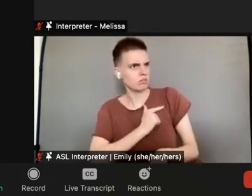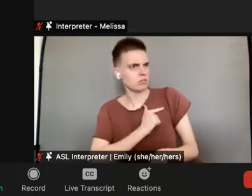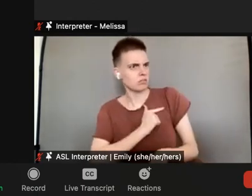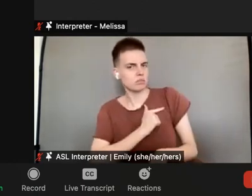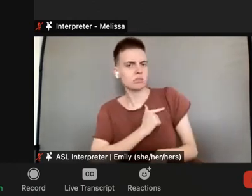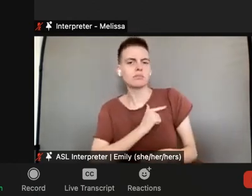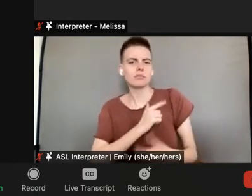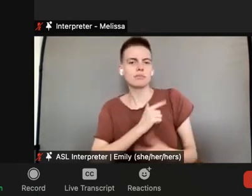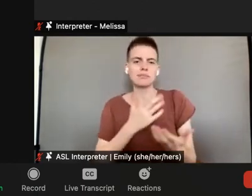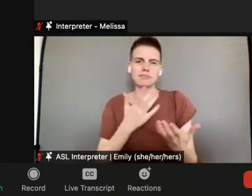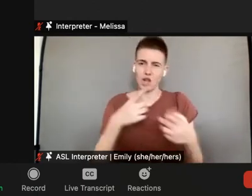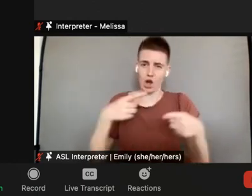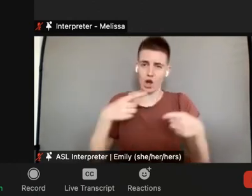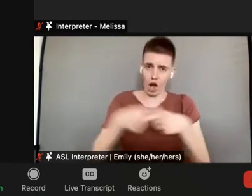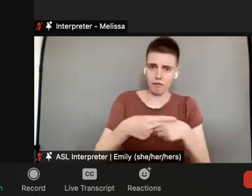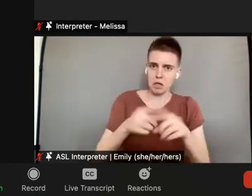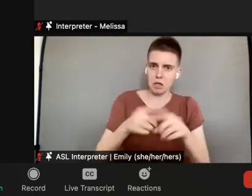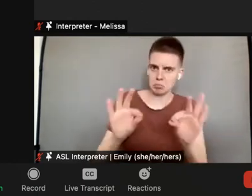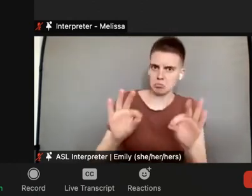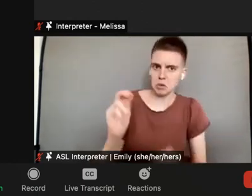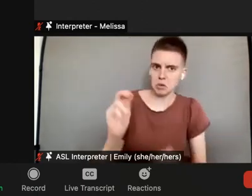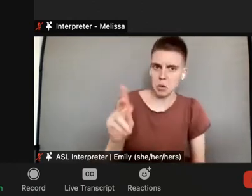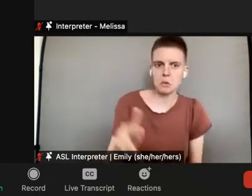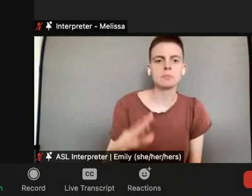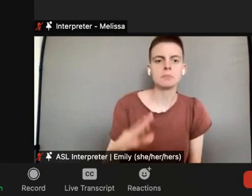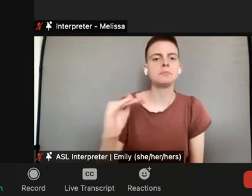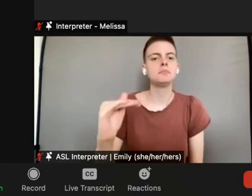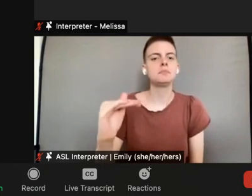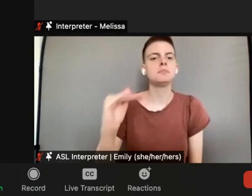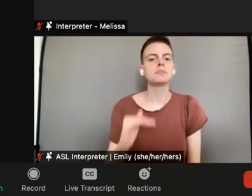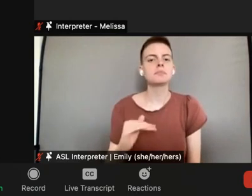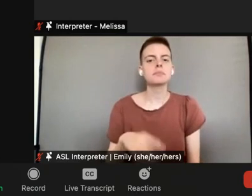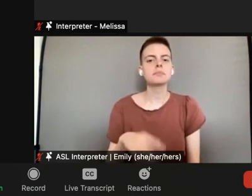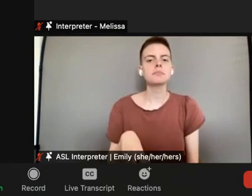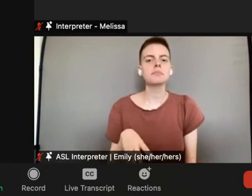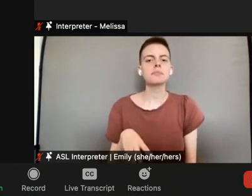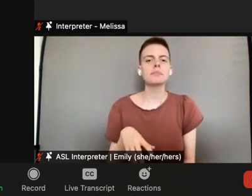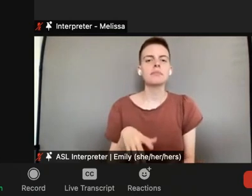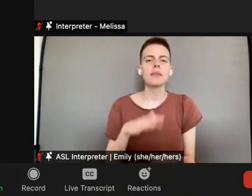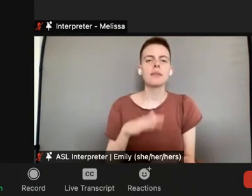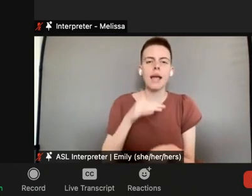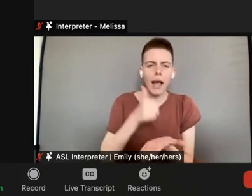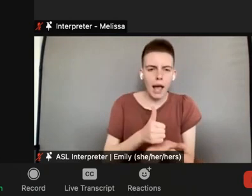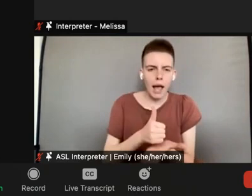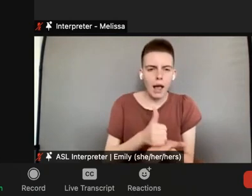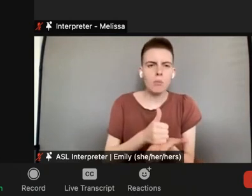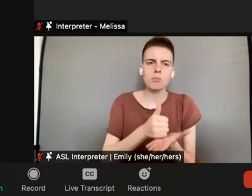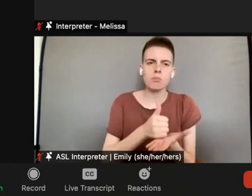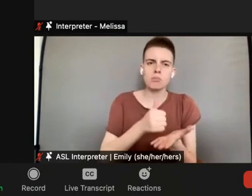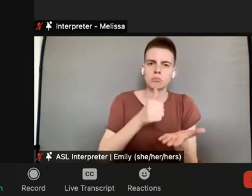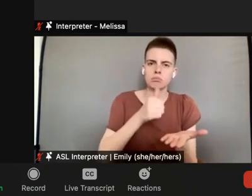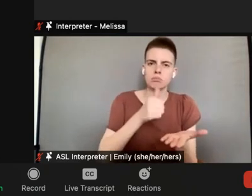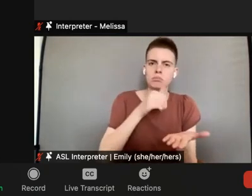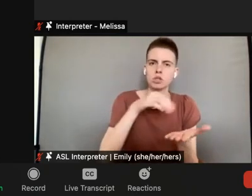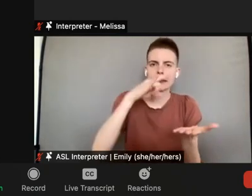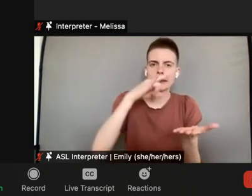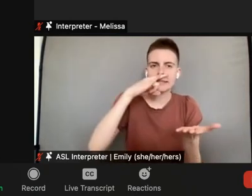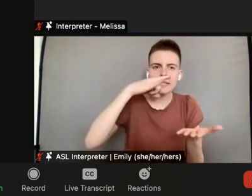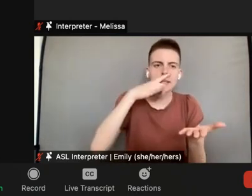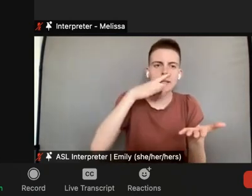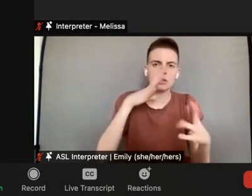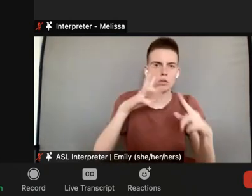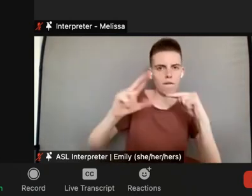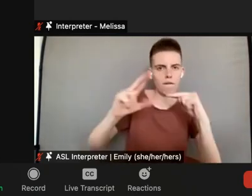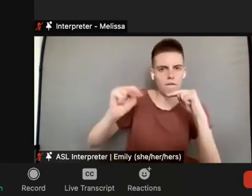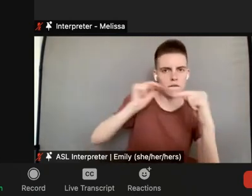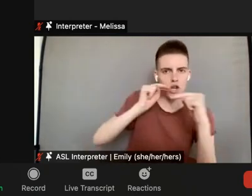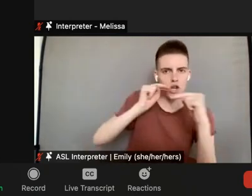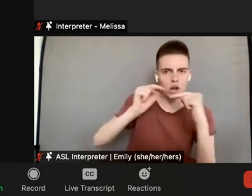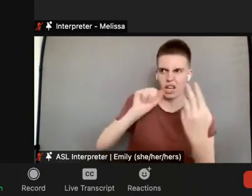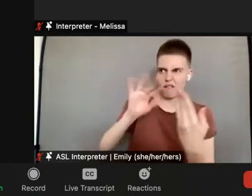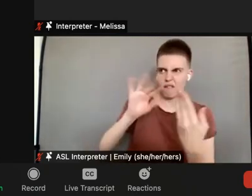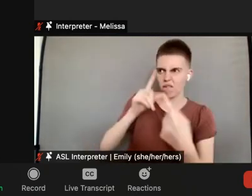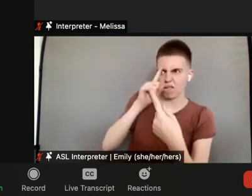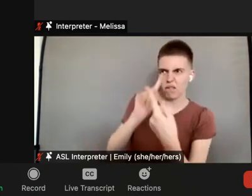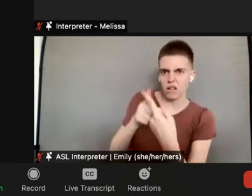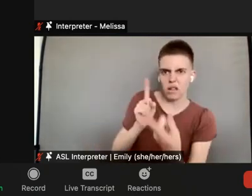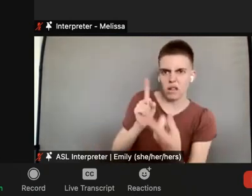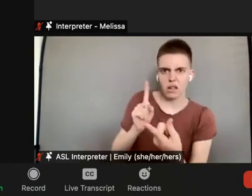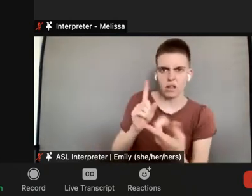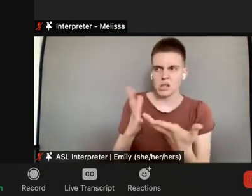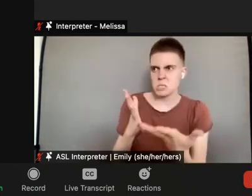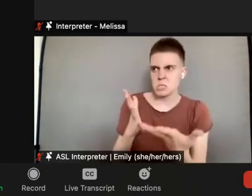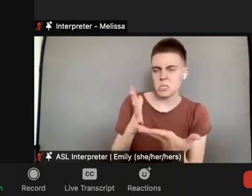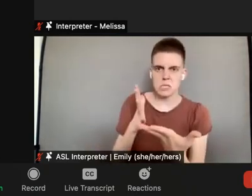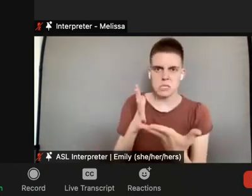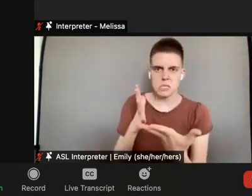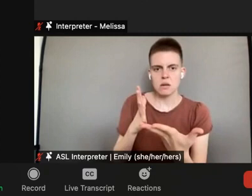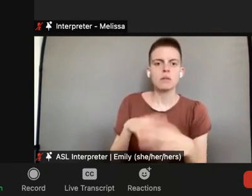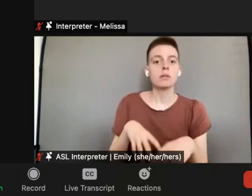CVI learn to negotiate differences. And in the beginning, a slightly younger or slightly older child may be